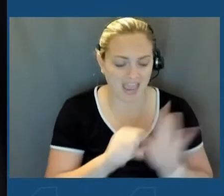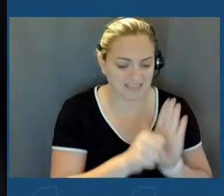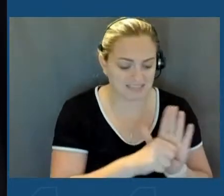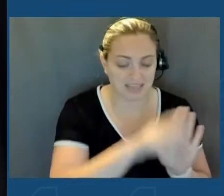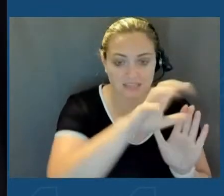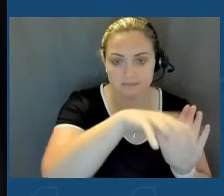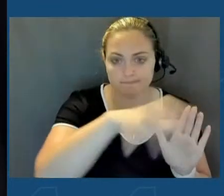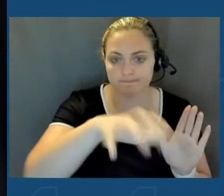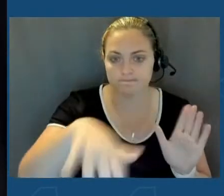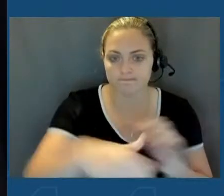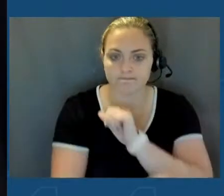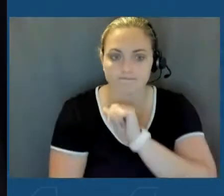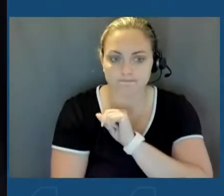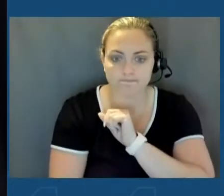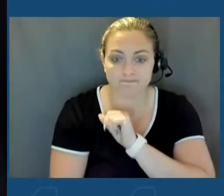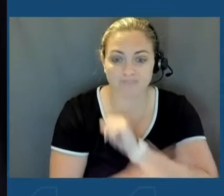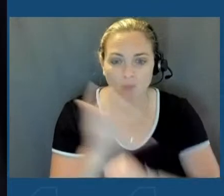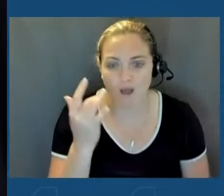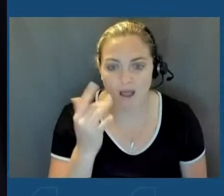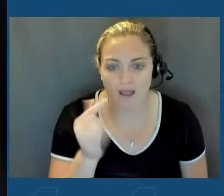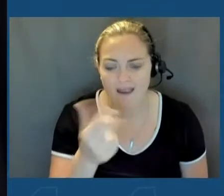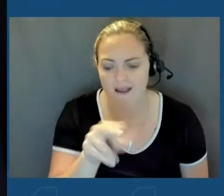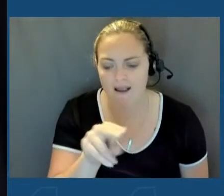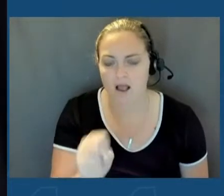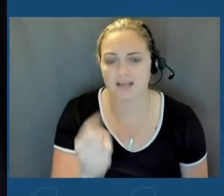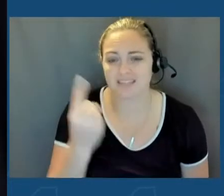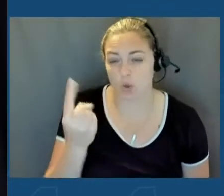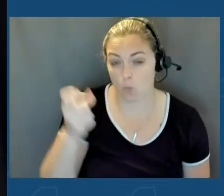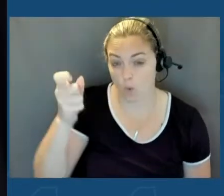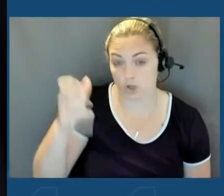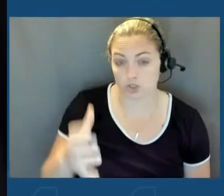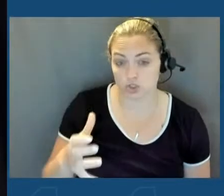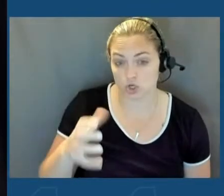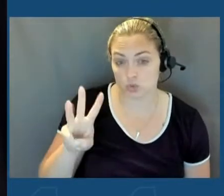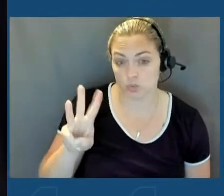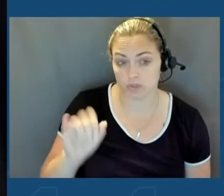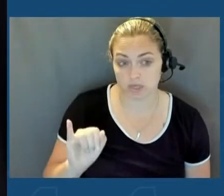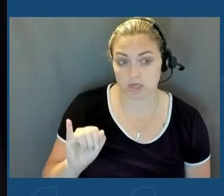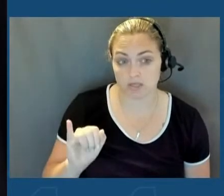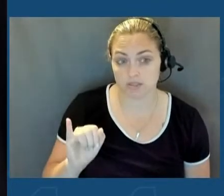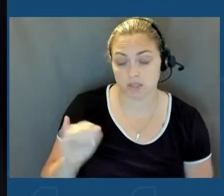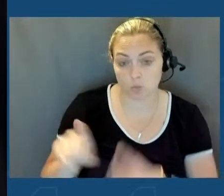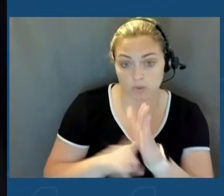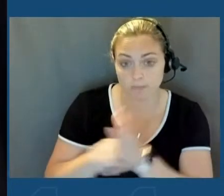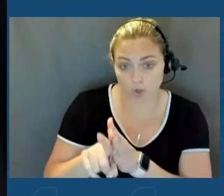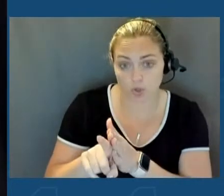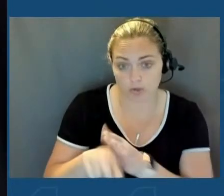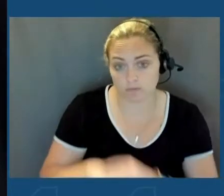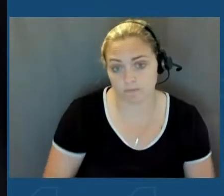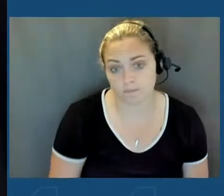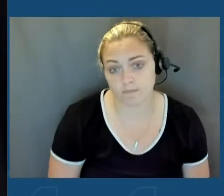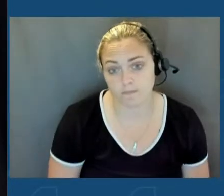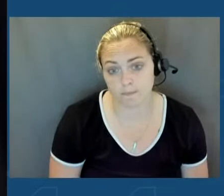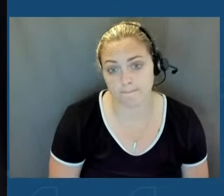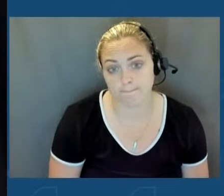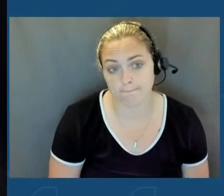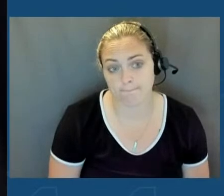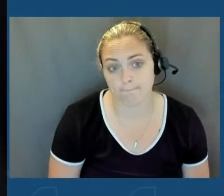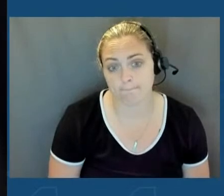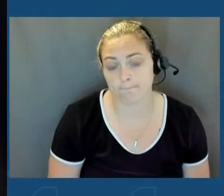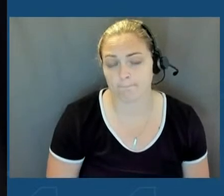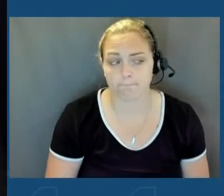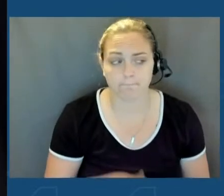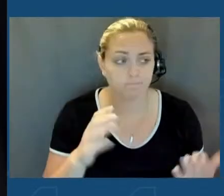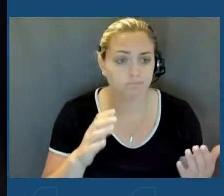country because of guns, and 1 judge in Wisconsin was murdered. We've all grown